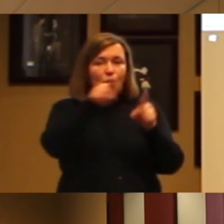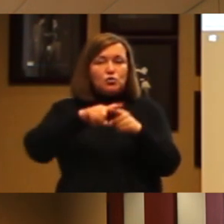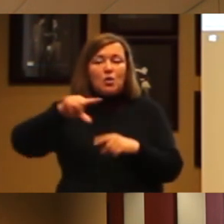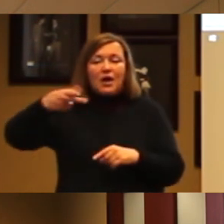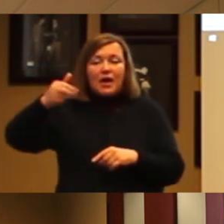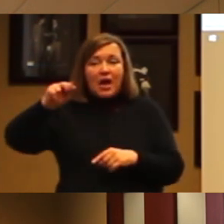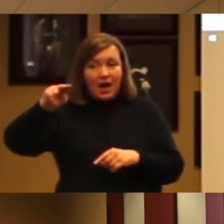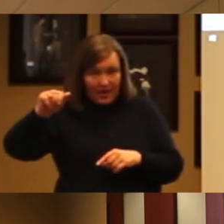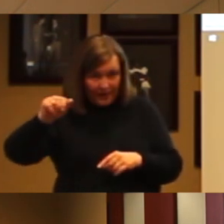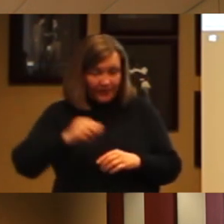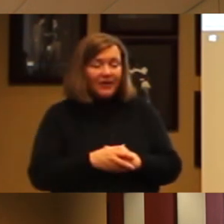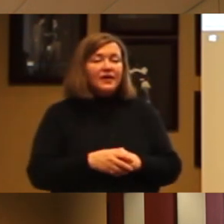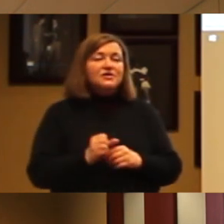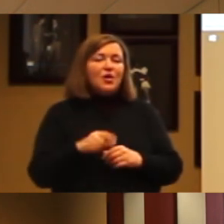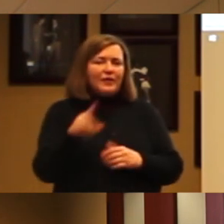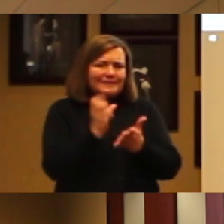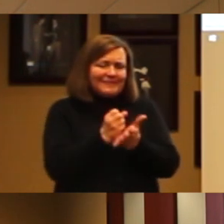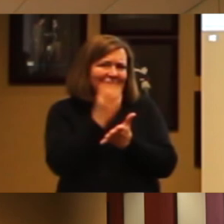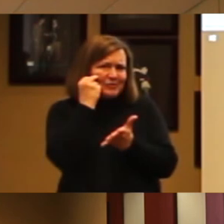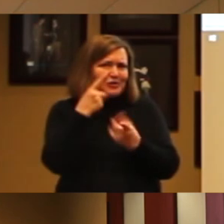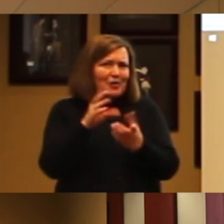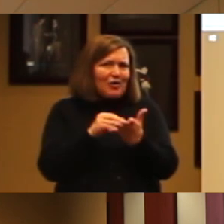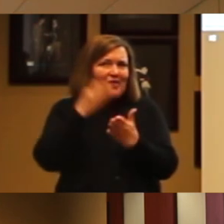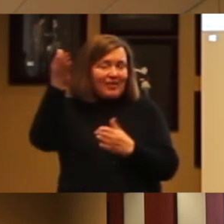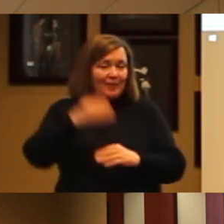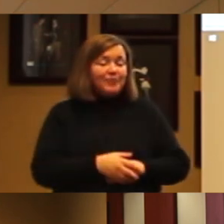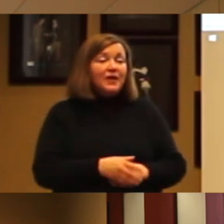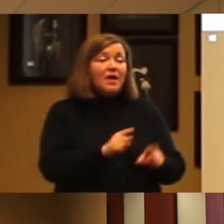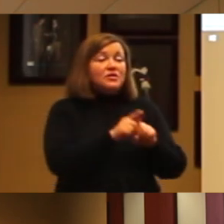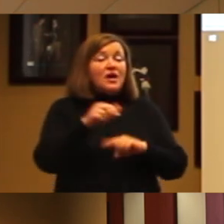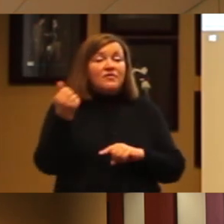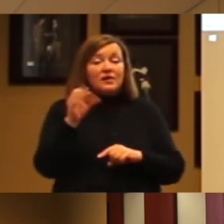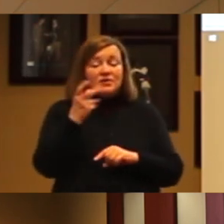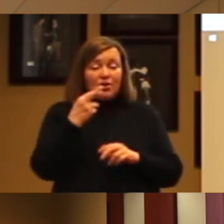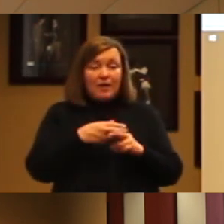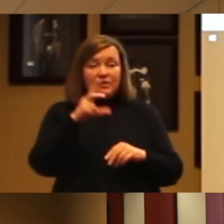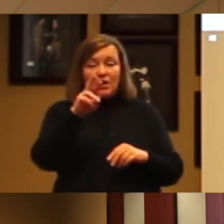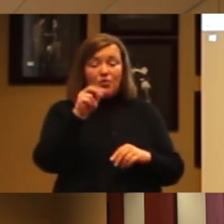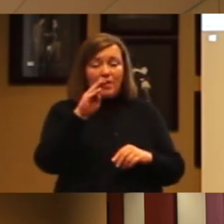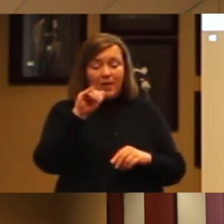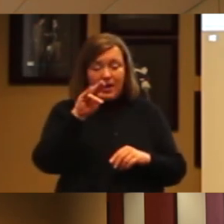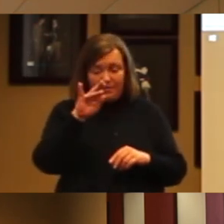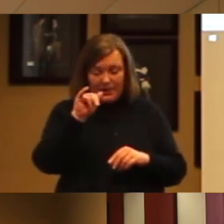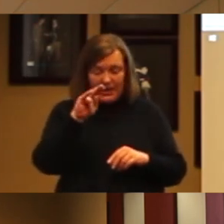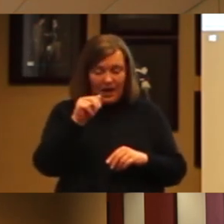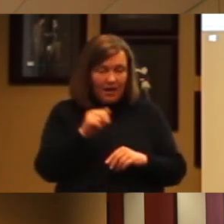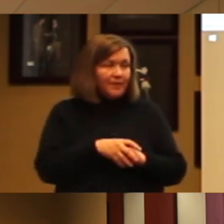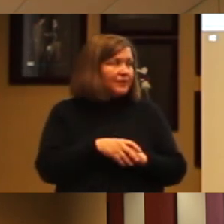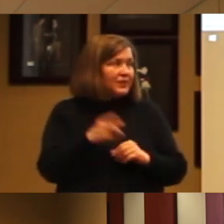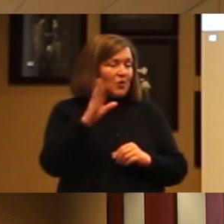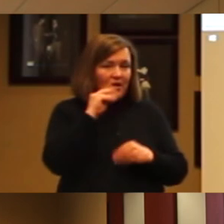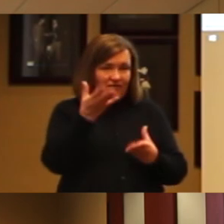this experiential learning we're trying to do. We have a scholar, Ravina, a doctoral student as well, who's going to